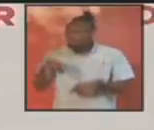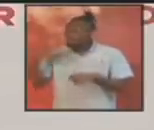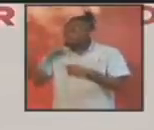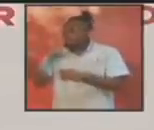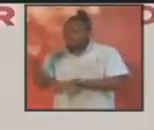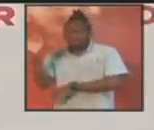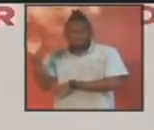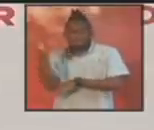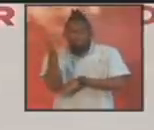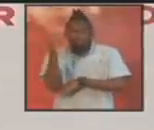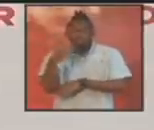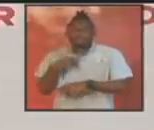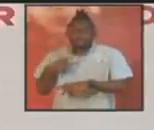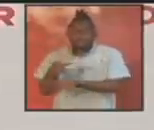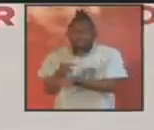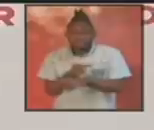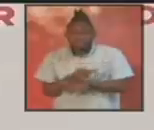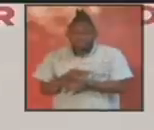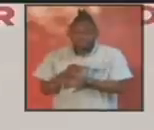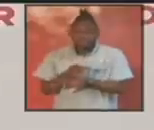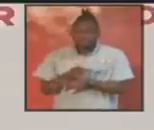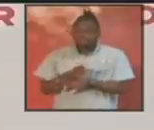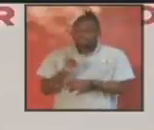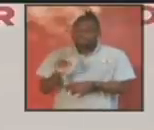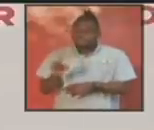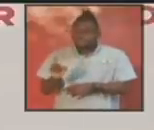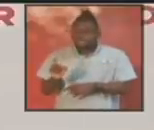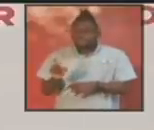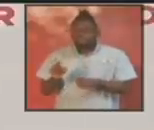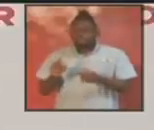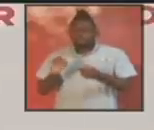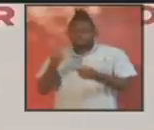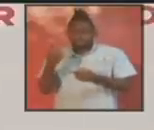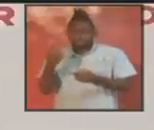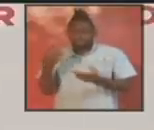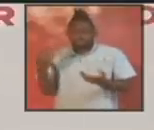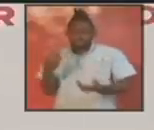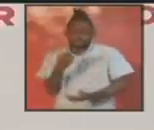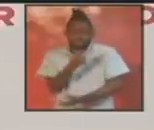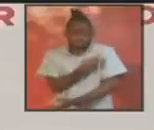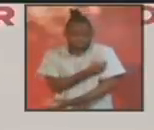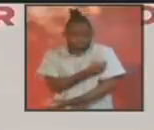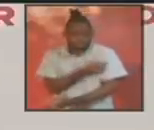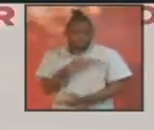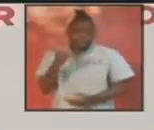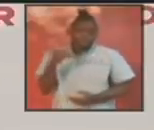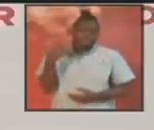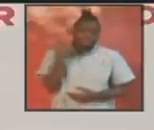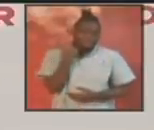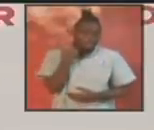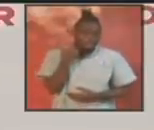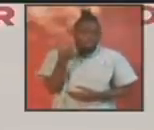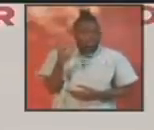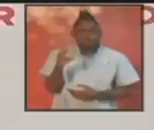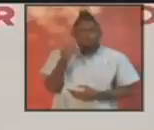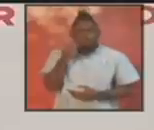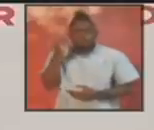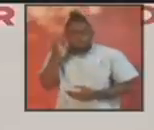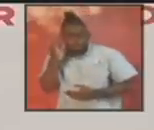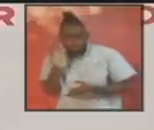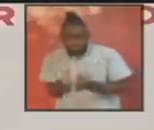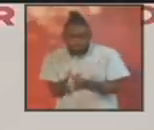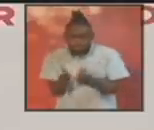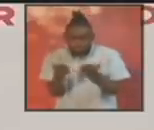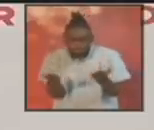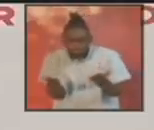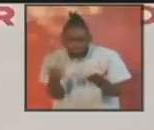things we want you to do: one, have your vaccines for yellow fever. So you're going to examine your card, see when you would have had it. Once you